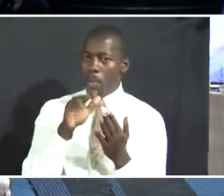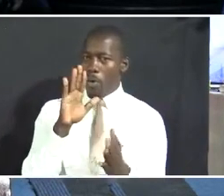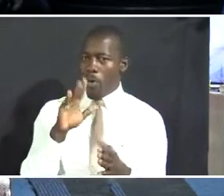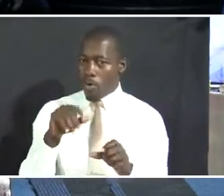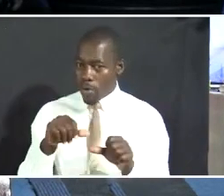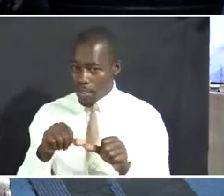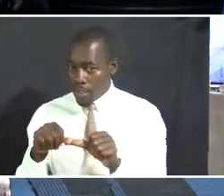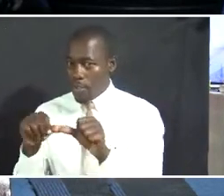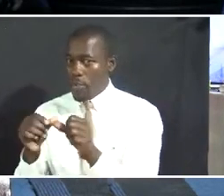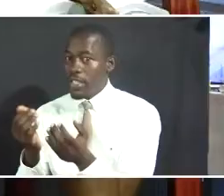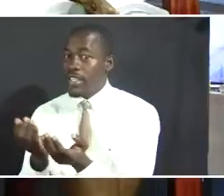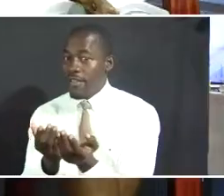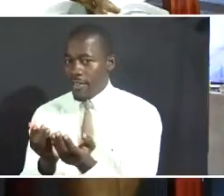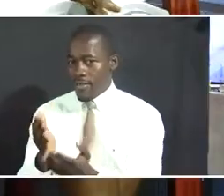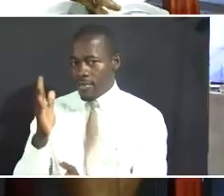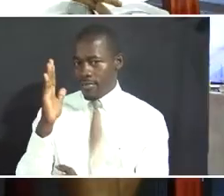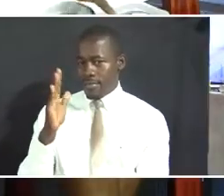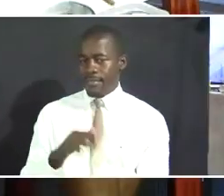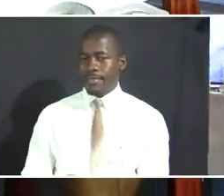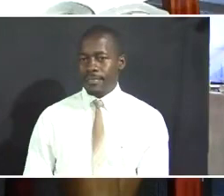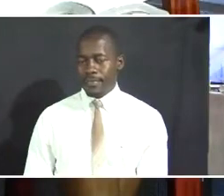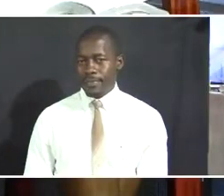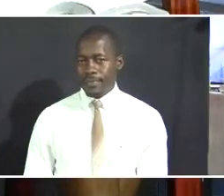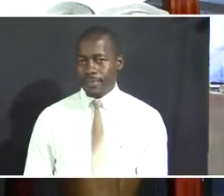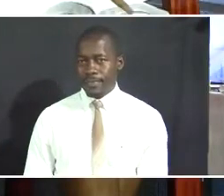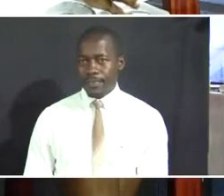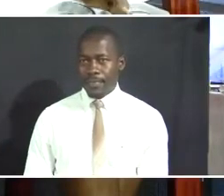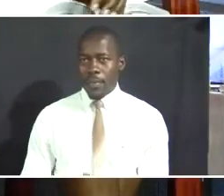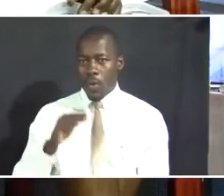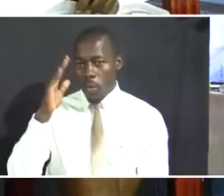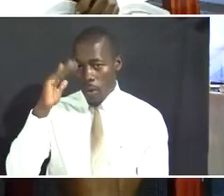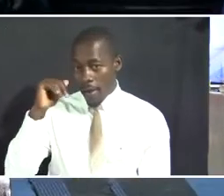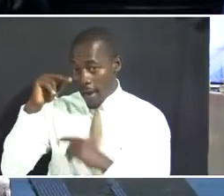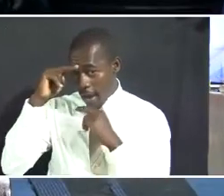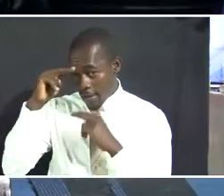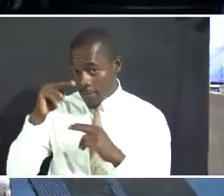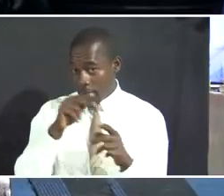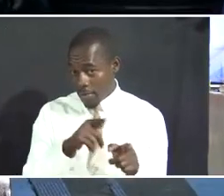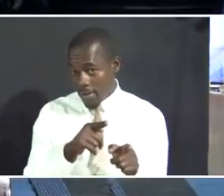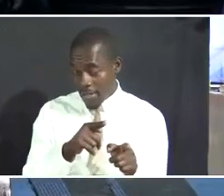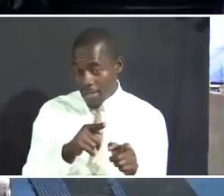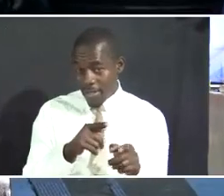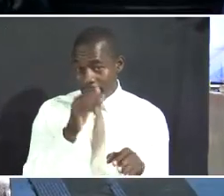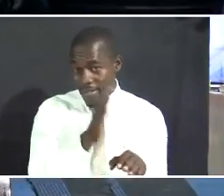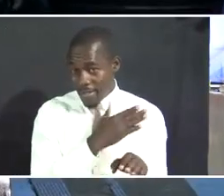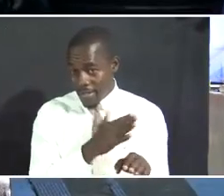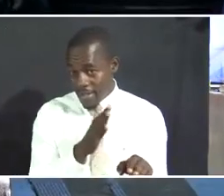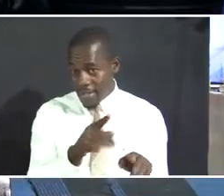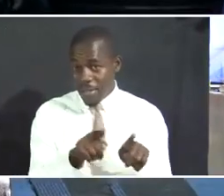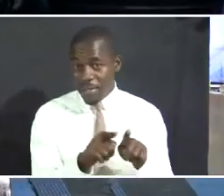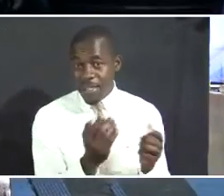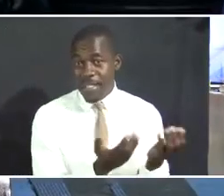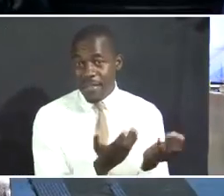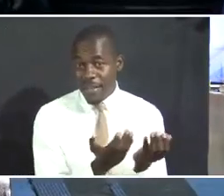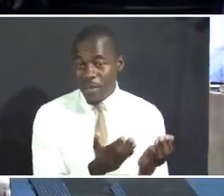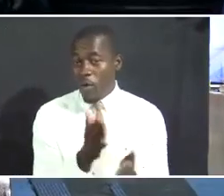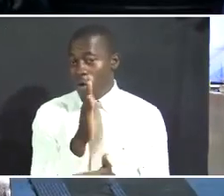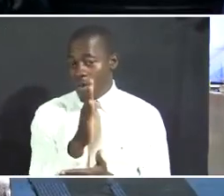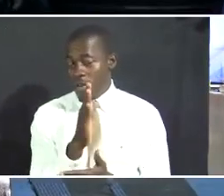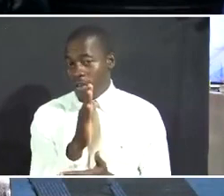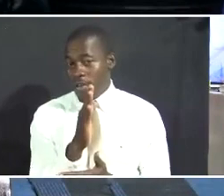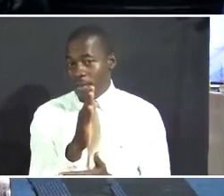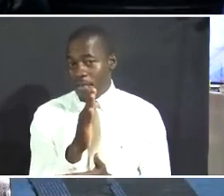to serve God really, really strongly, the way they have been raised.